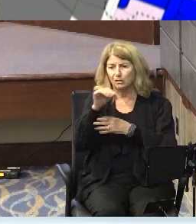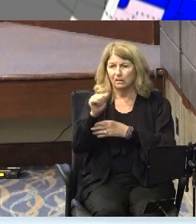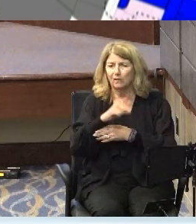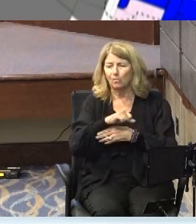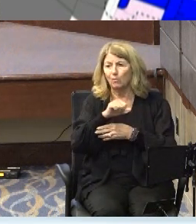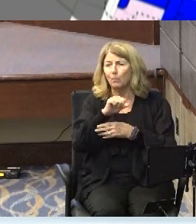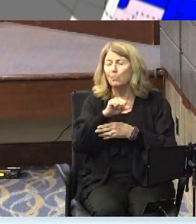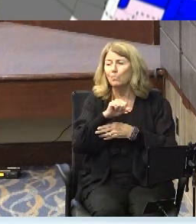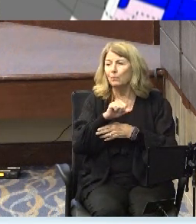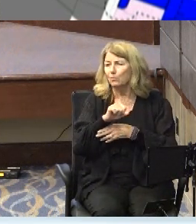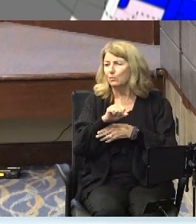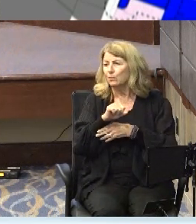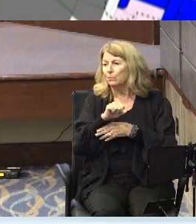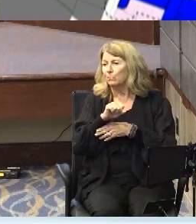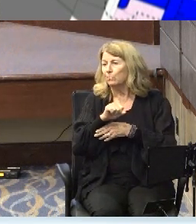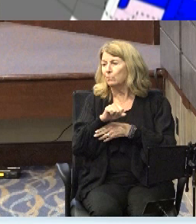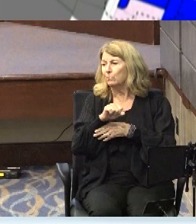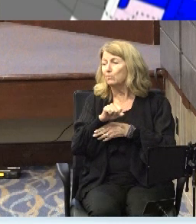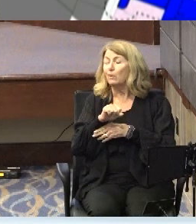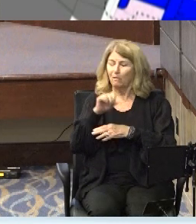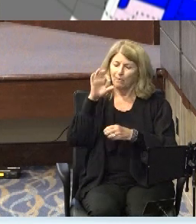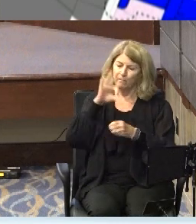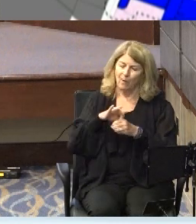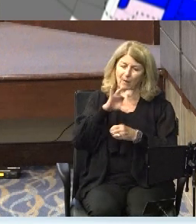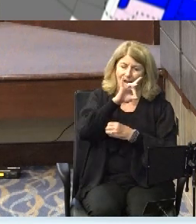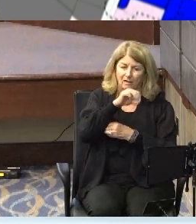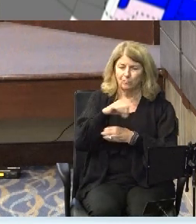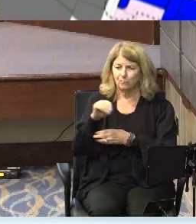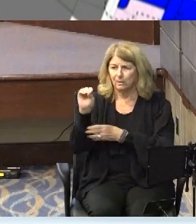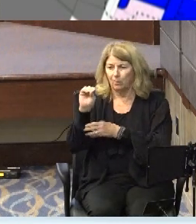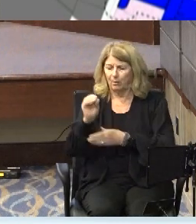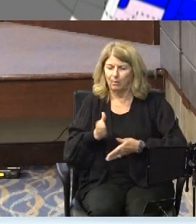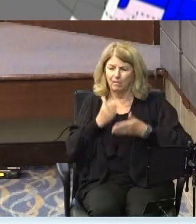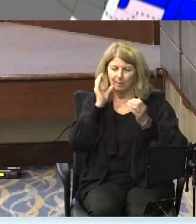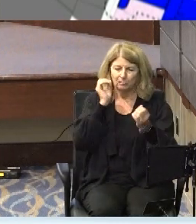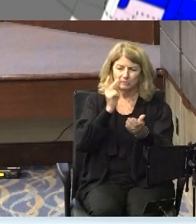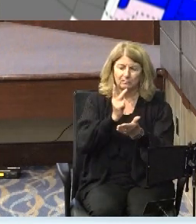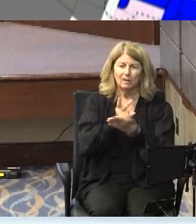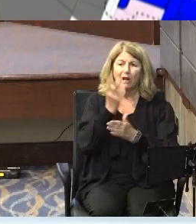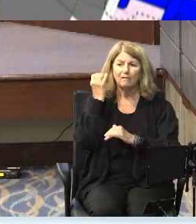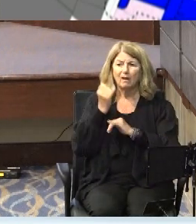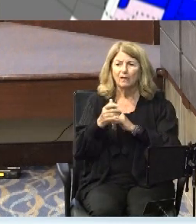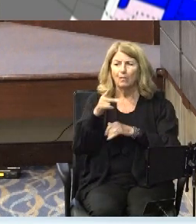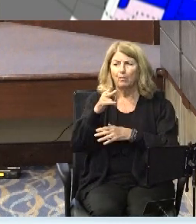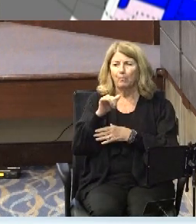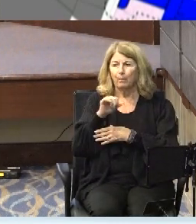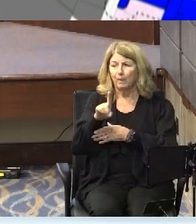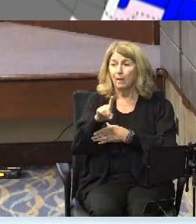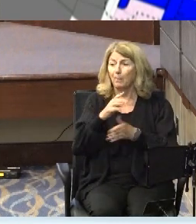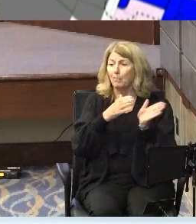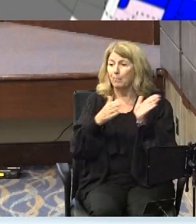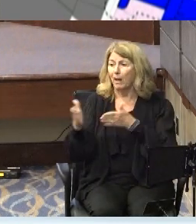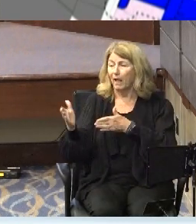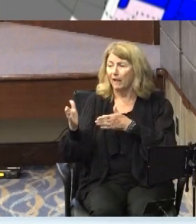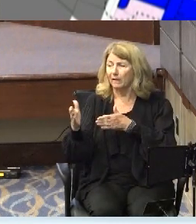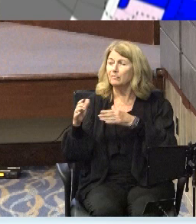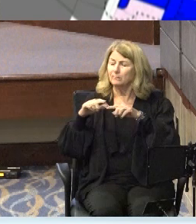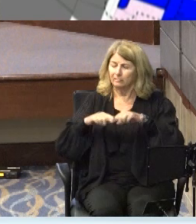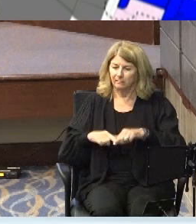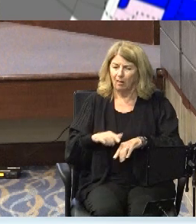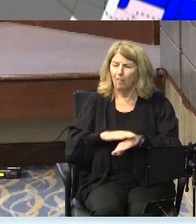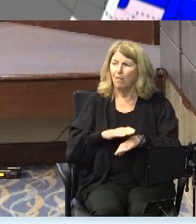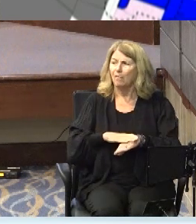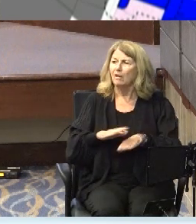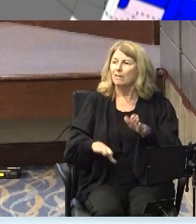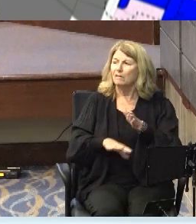340. By a vote of 8-0, Plan Commission recommended approval of the final PUD plan amendment based on the following findings